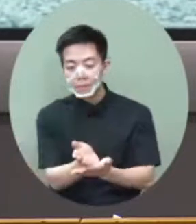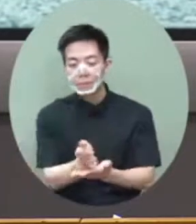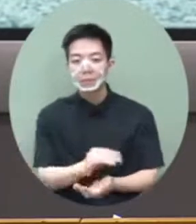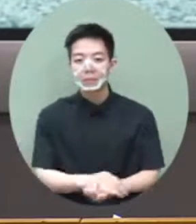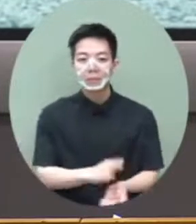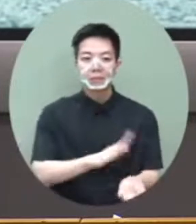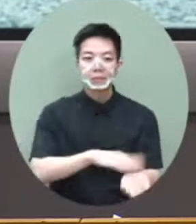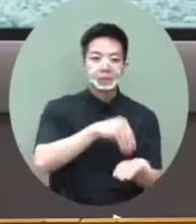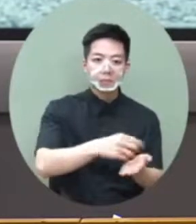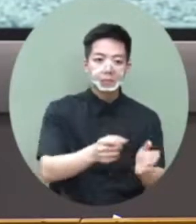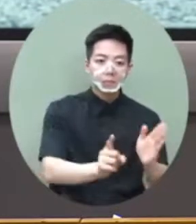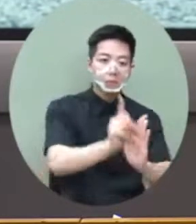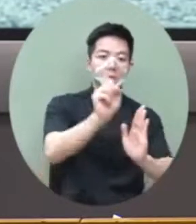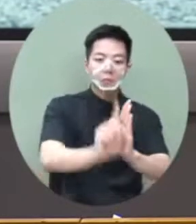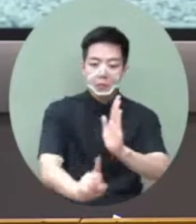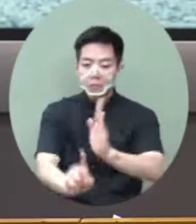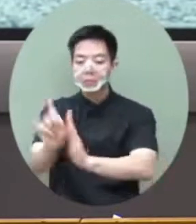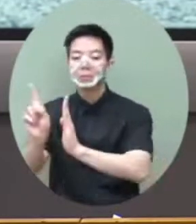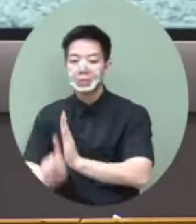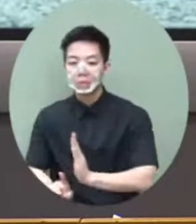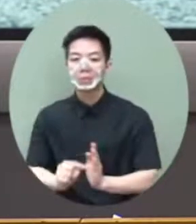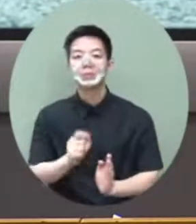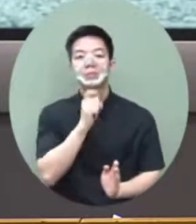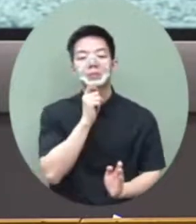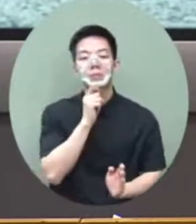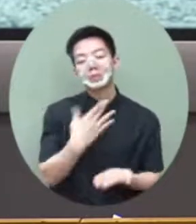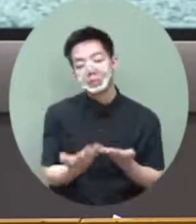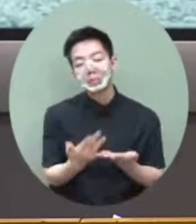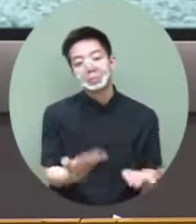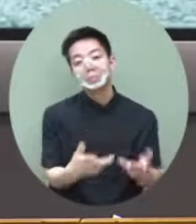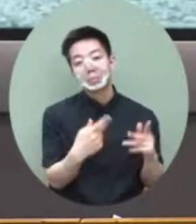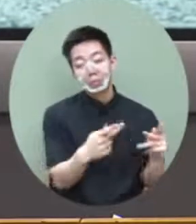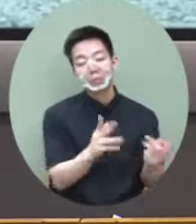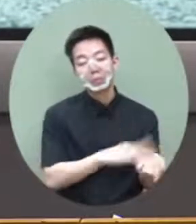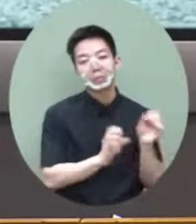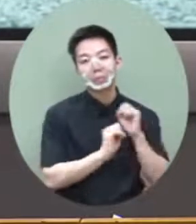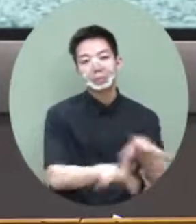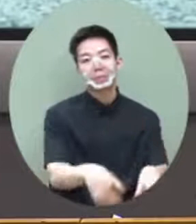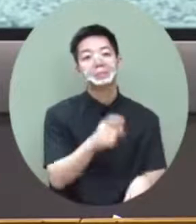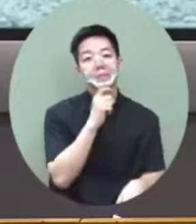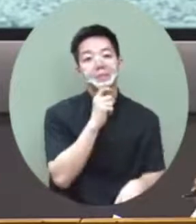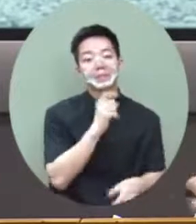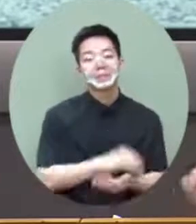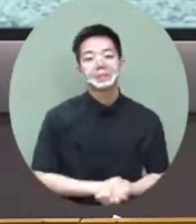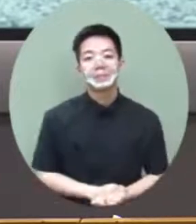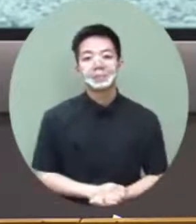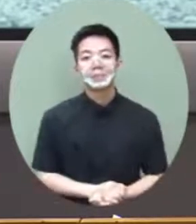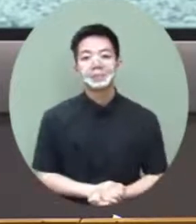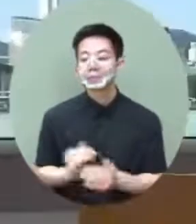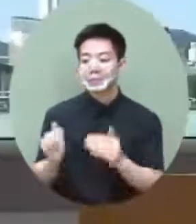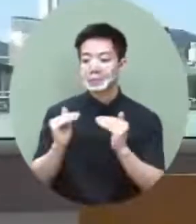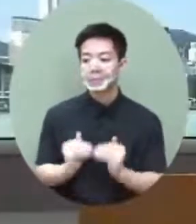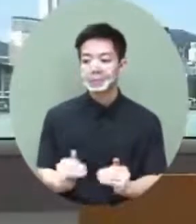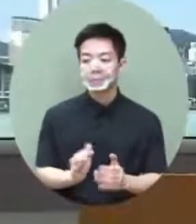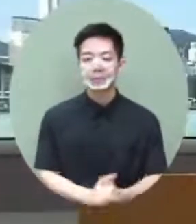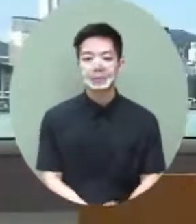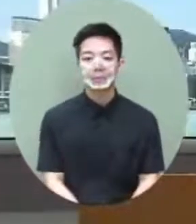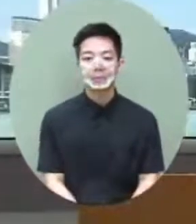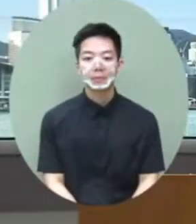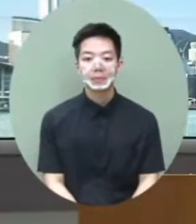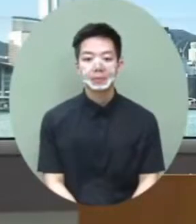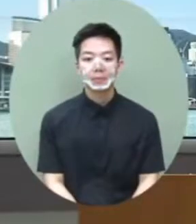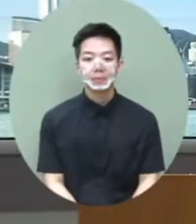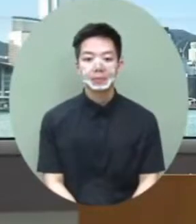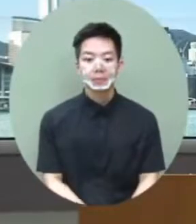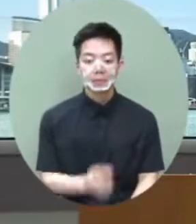We do notice that there are differences in different places in the distribution. Perhaps there